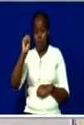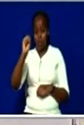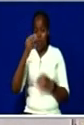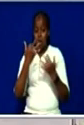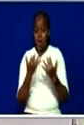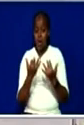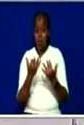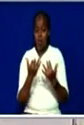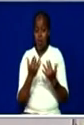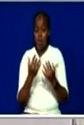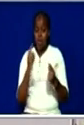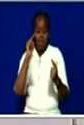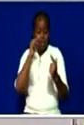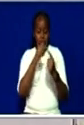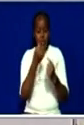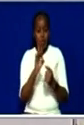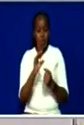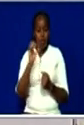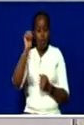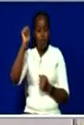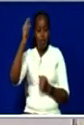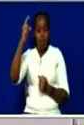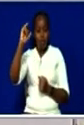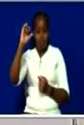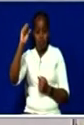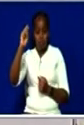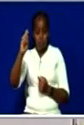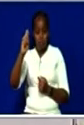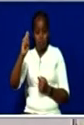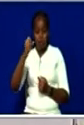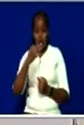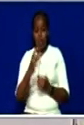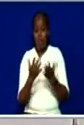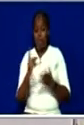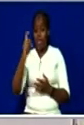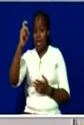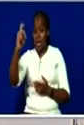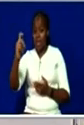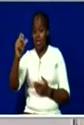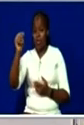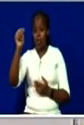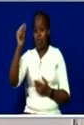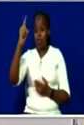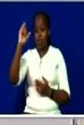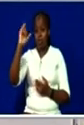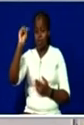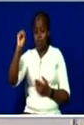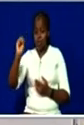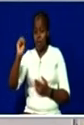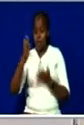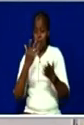the identity, for example, the identity of this the x-axis can be time,